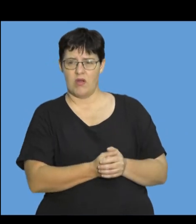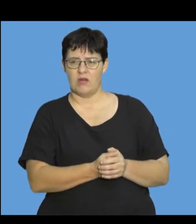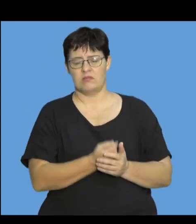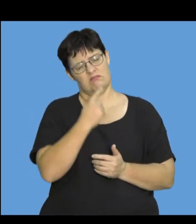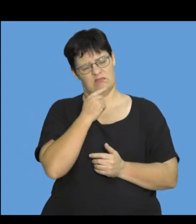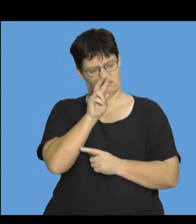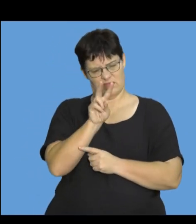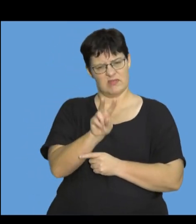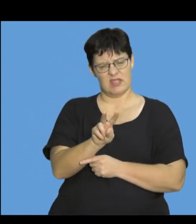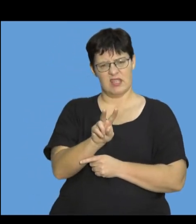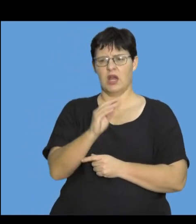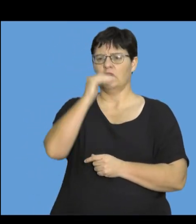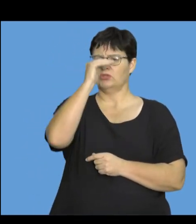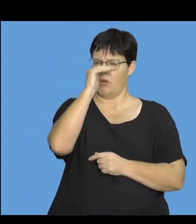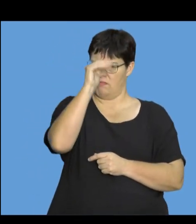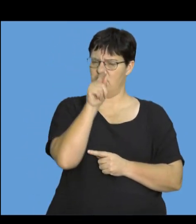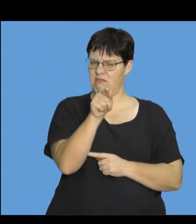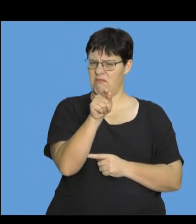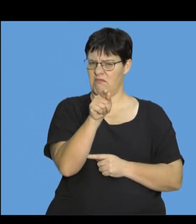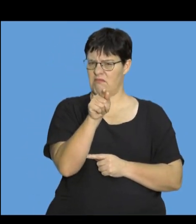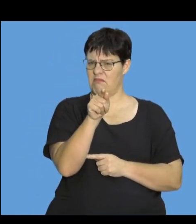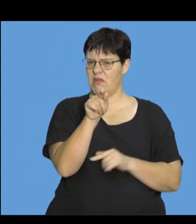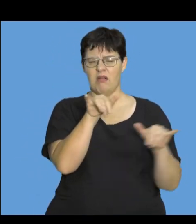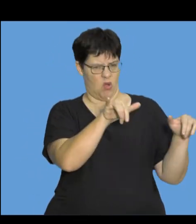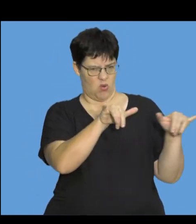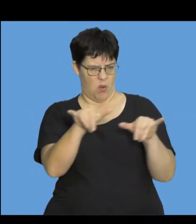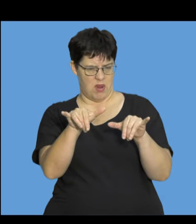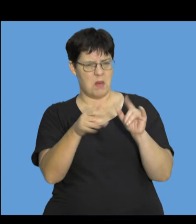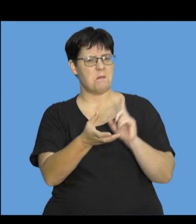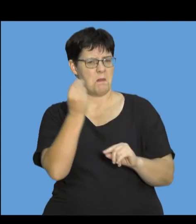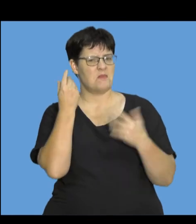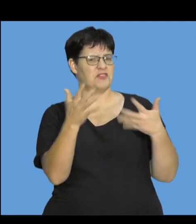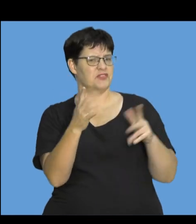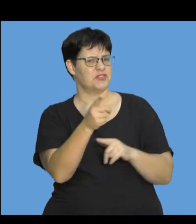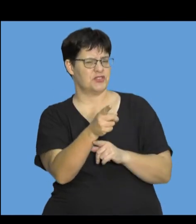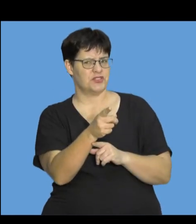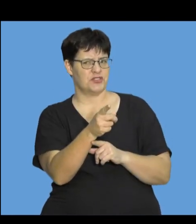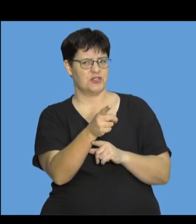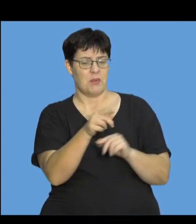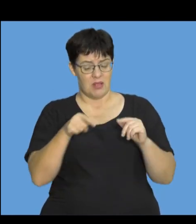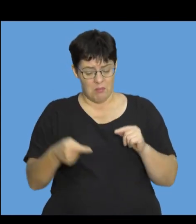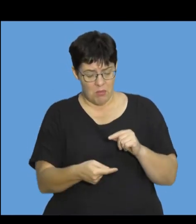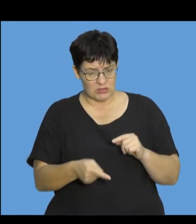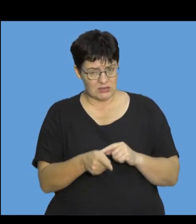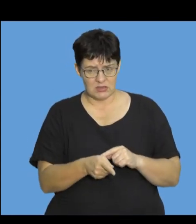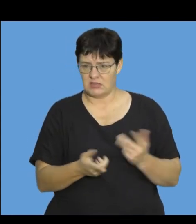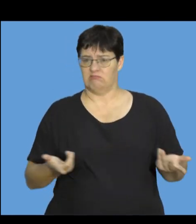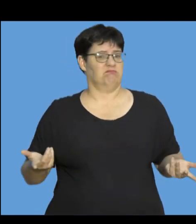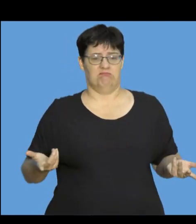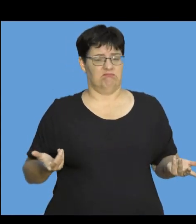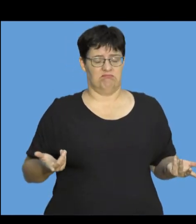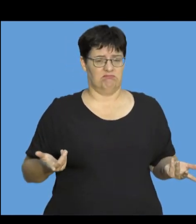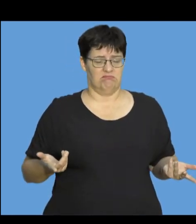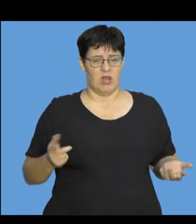already see that at the top there is a common factor that I can get there, right? But at the bottom,